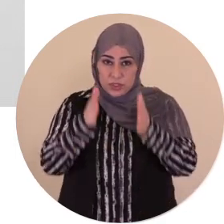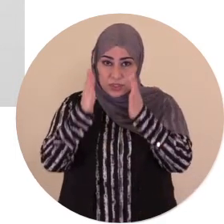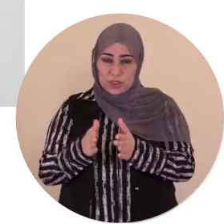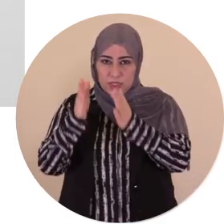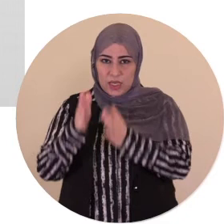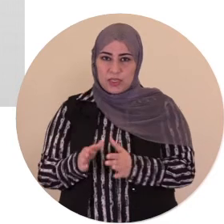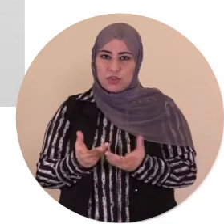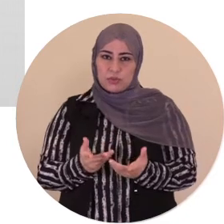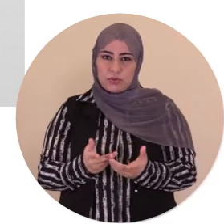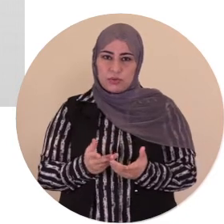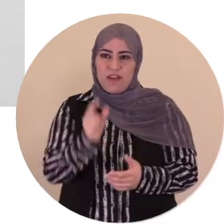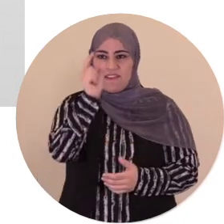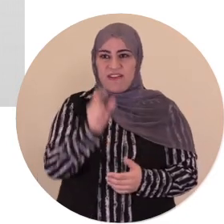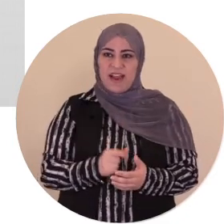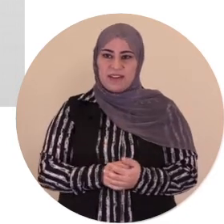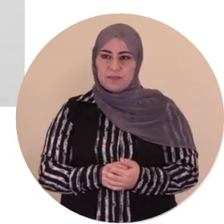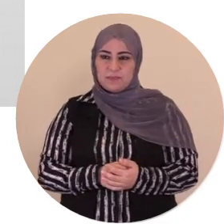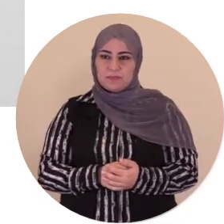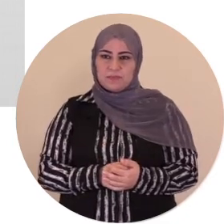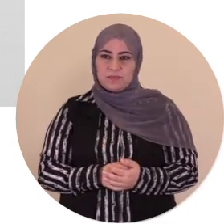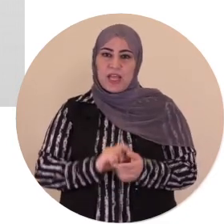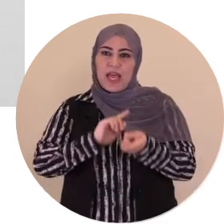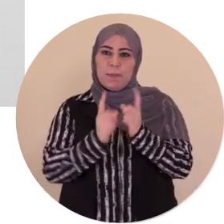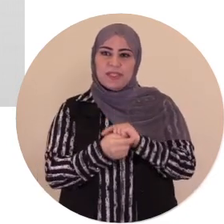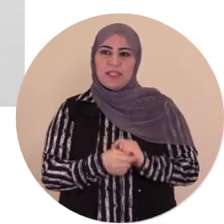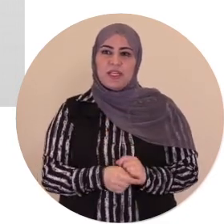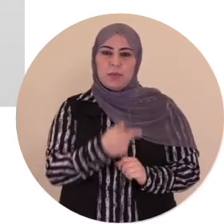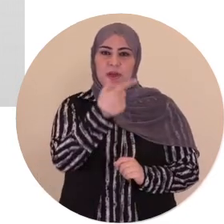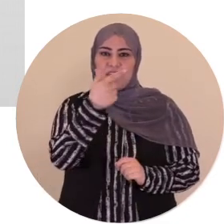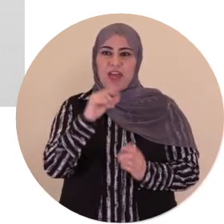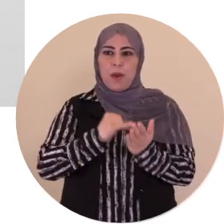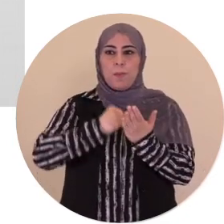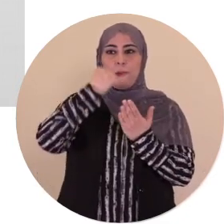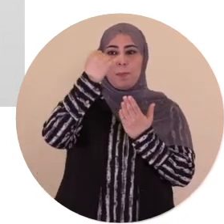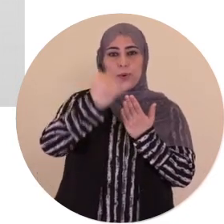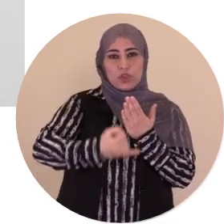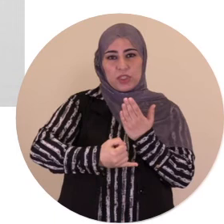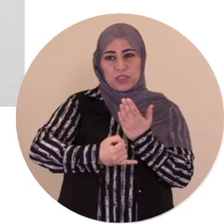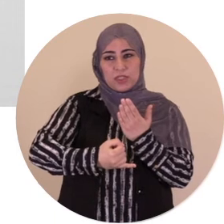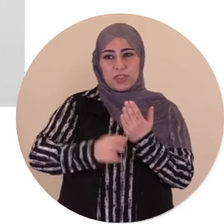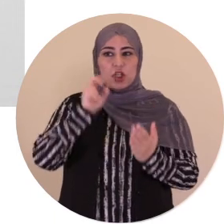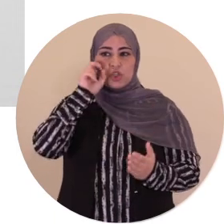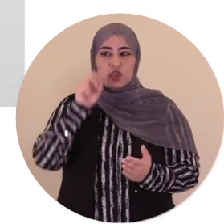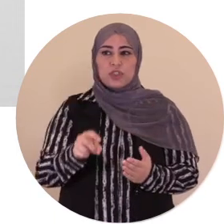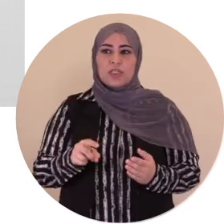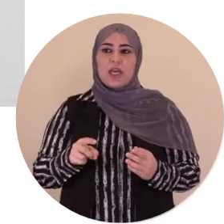project should have been submitted by the students. See how easy that